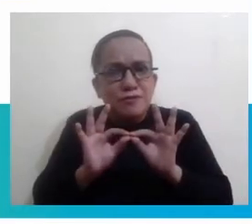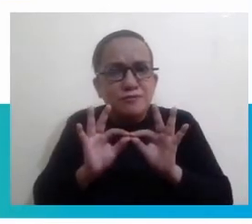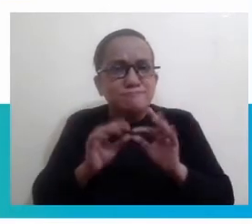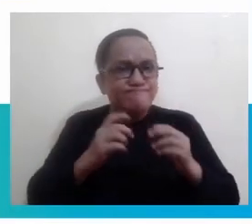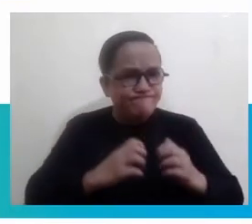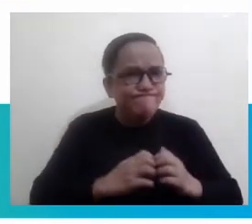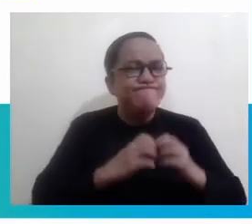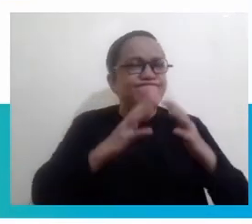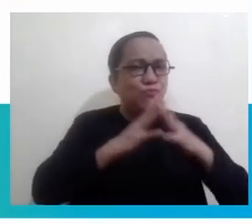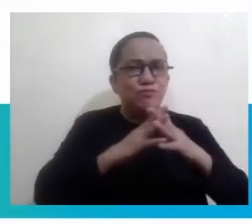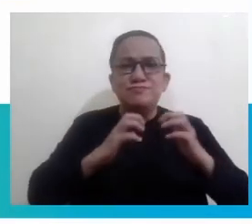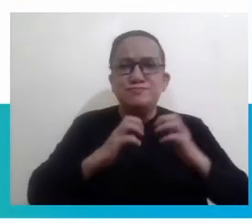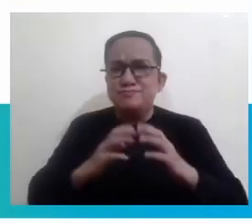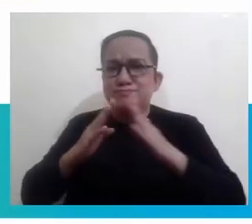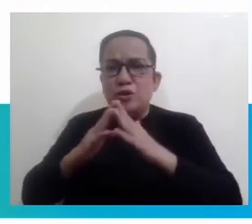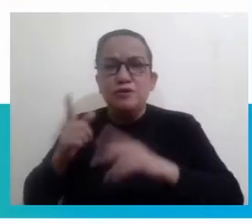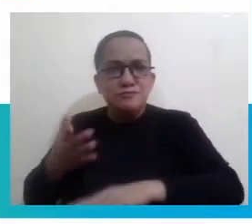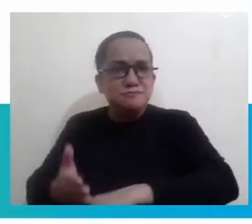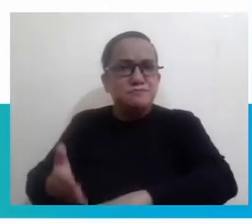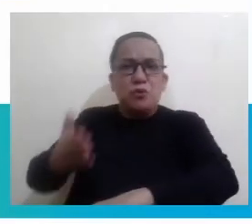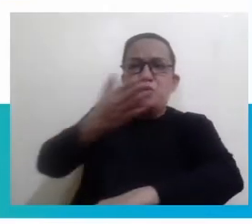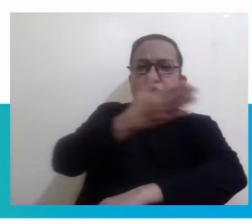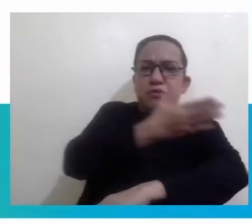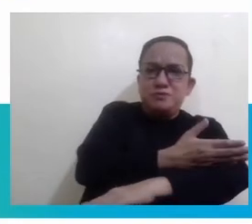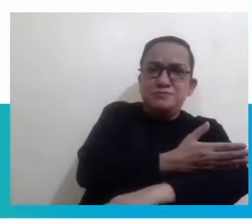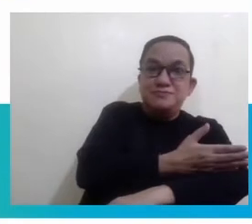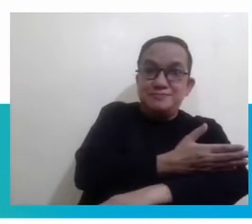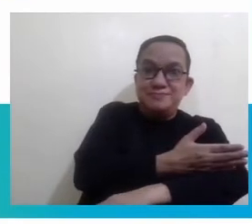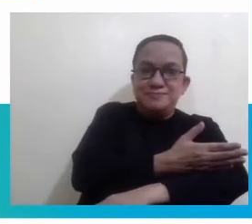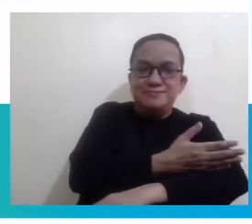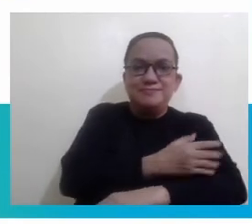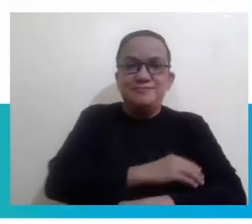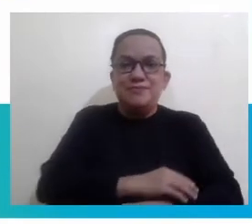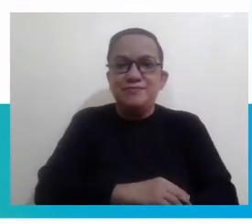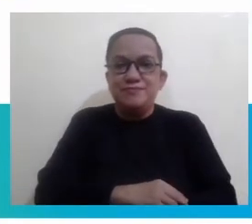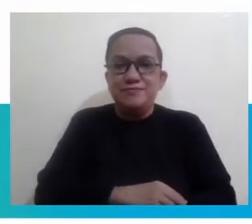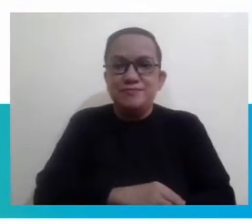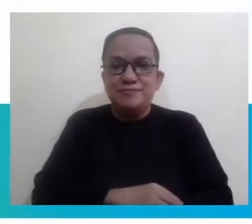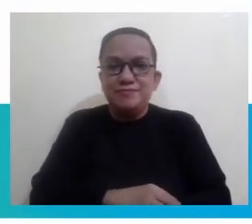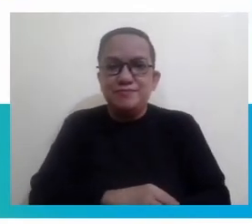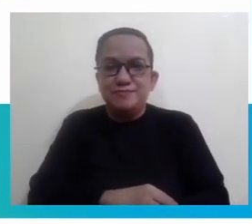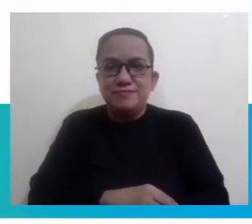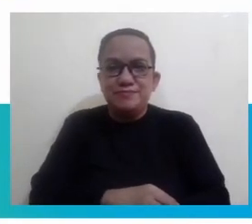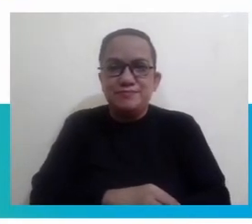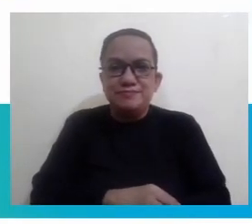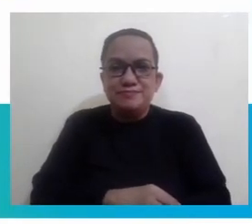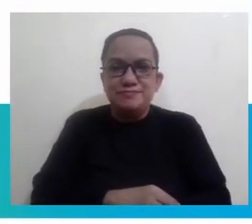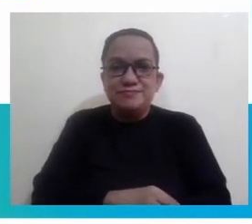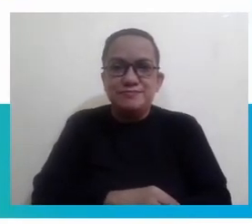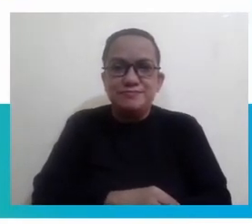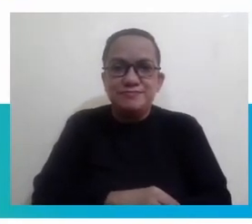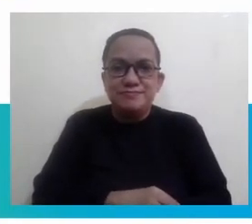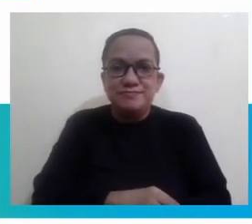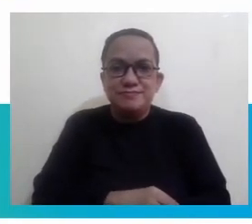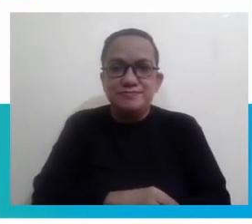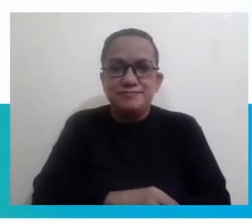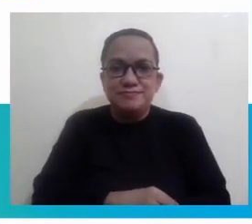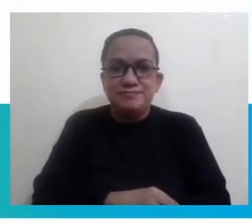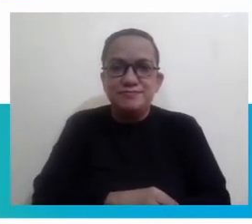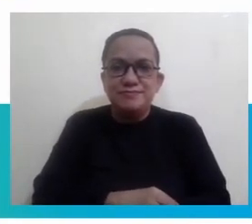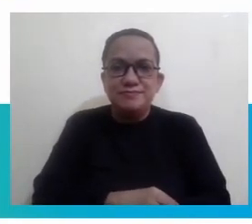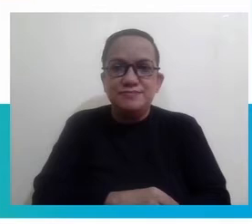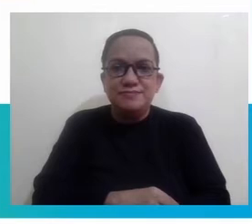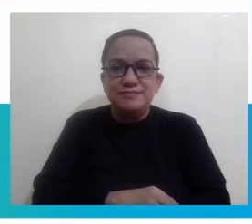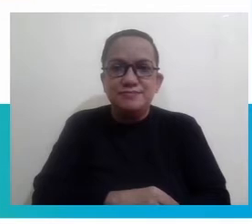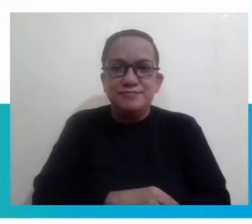of building back better, is what we call visioning, allowing communities